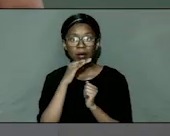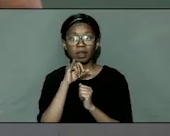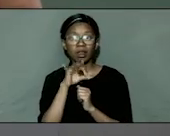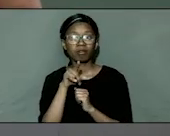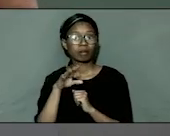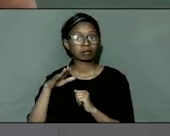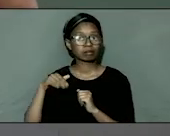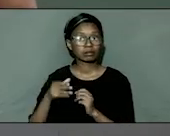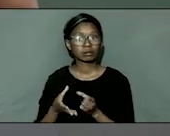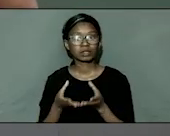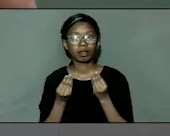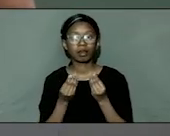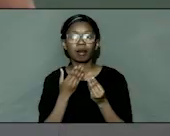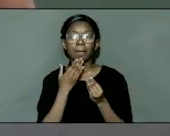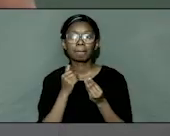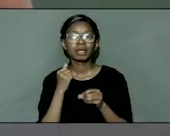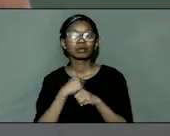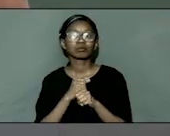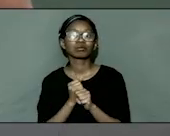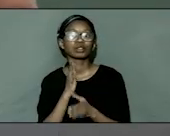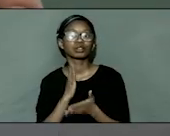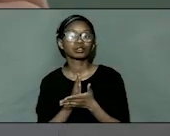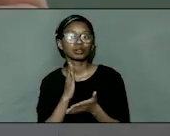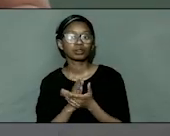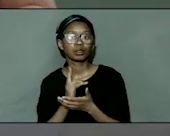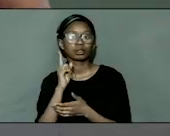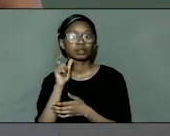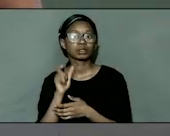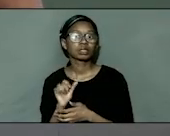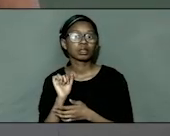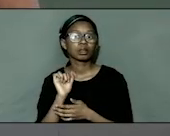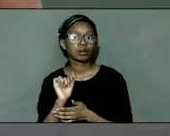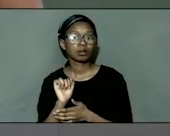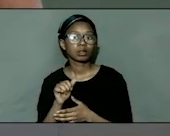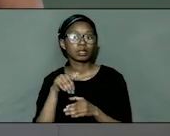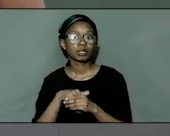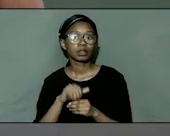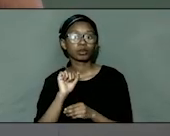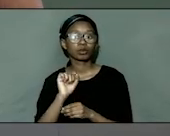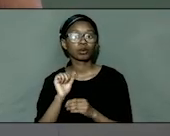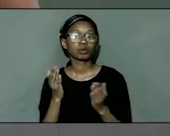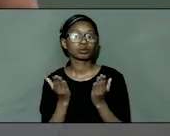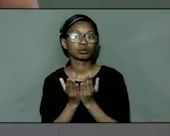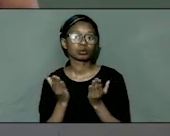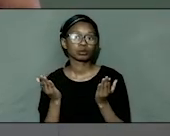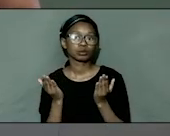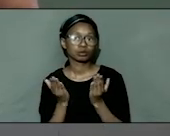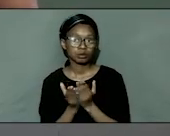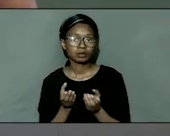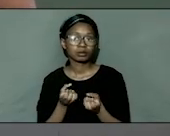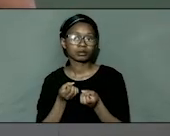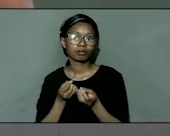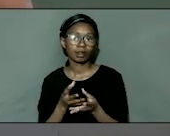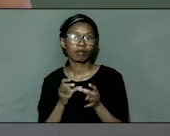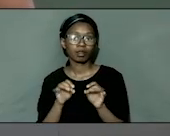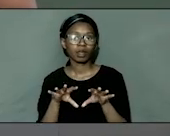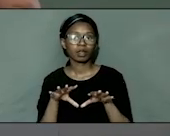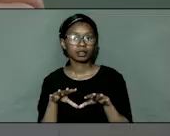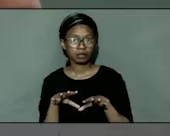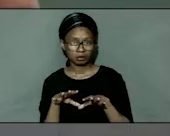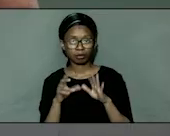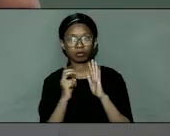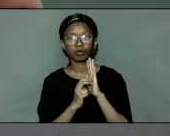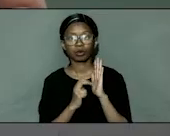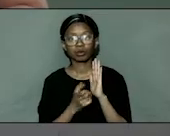guideline, please do ensure that your teachers in your respective schools, they do provide you with the examination guideline.